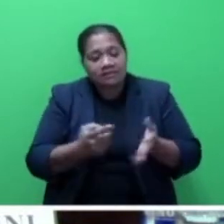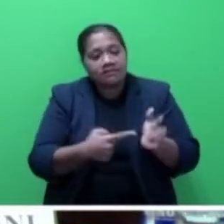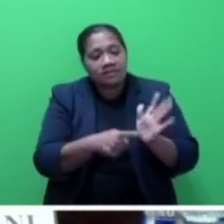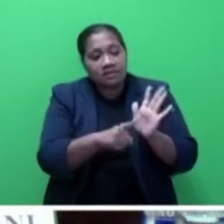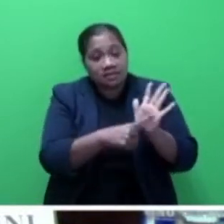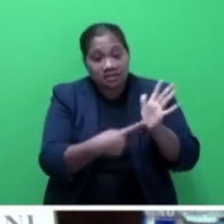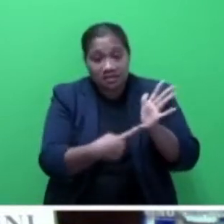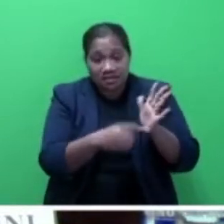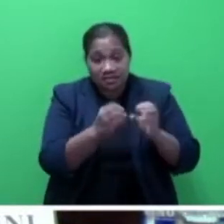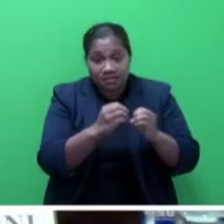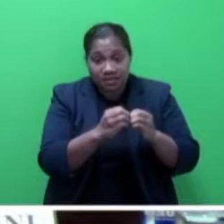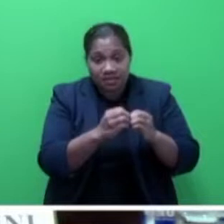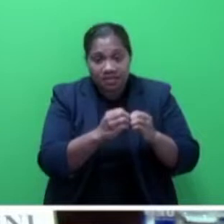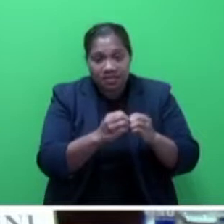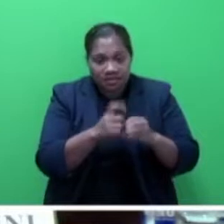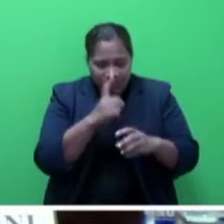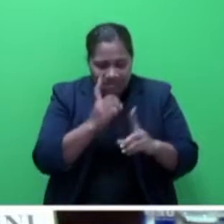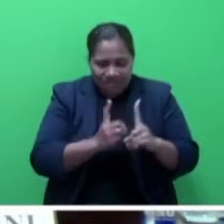land in Sakoca.